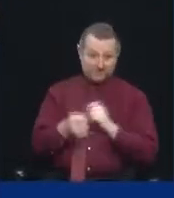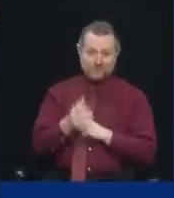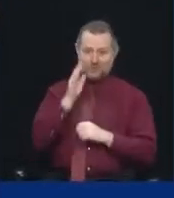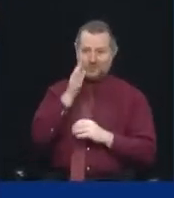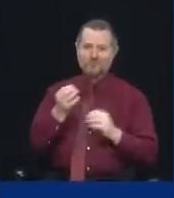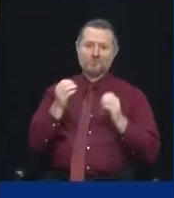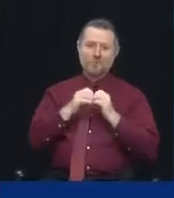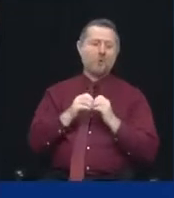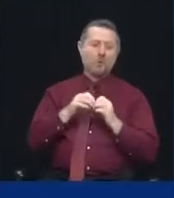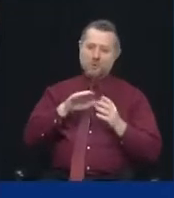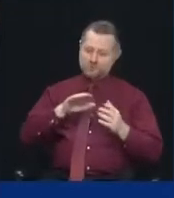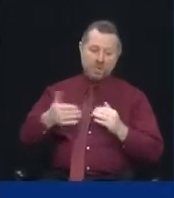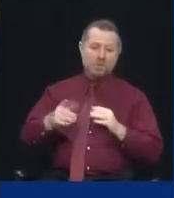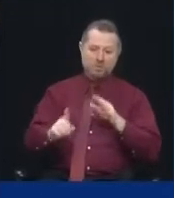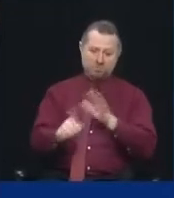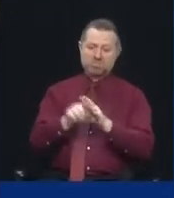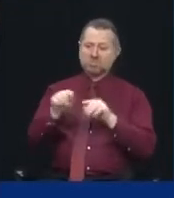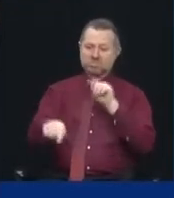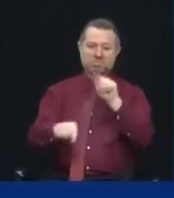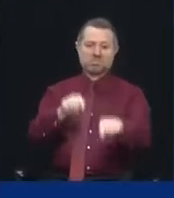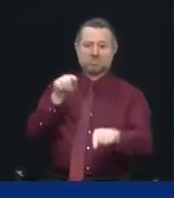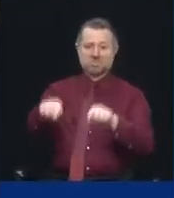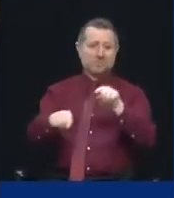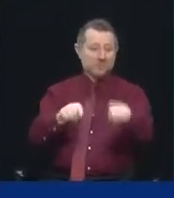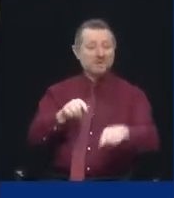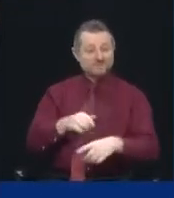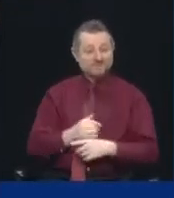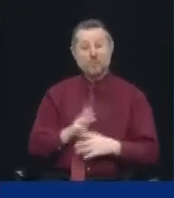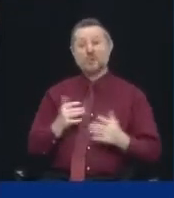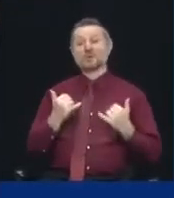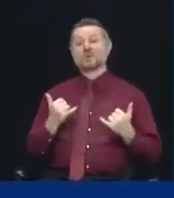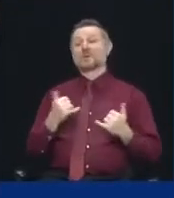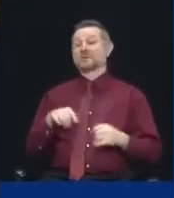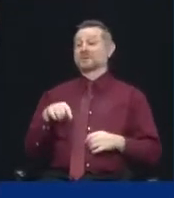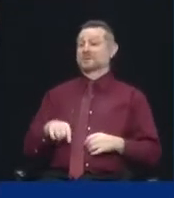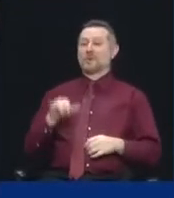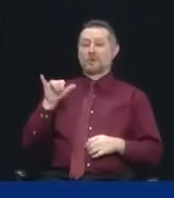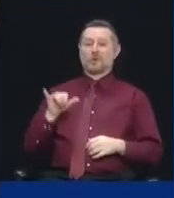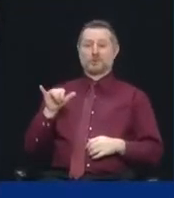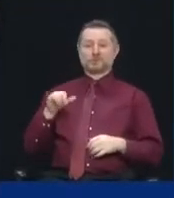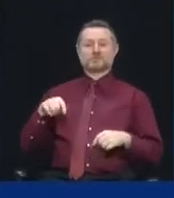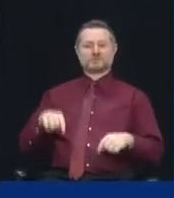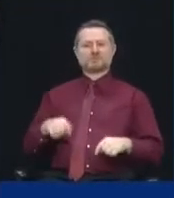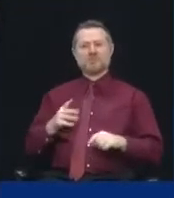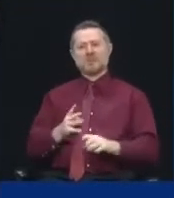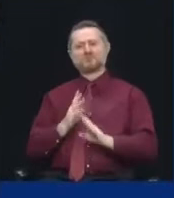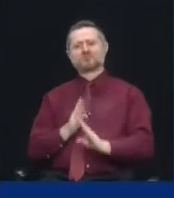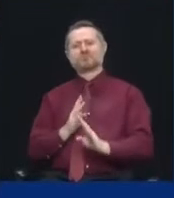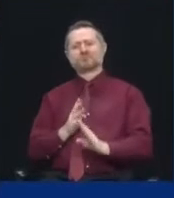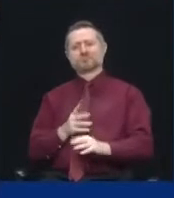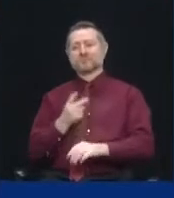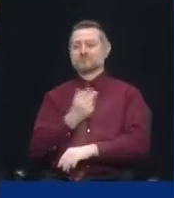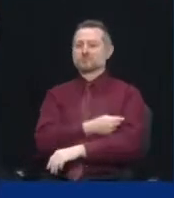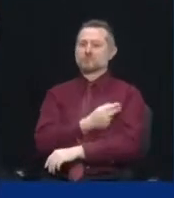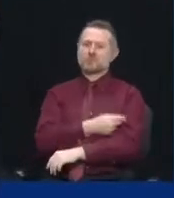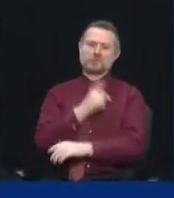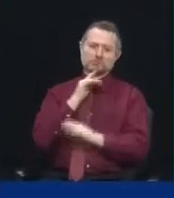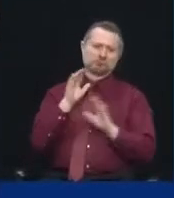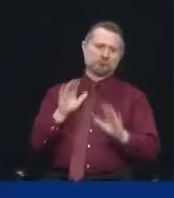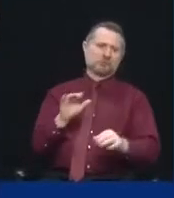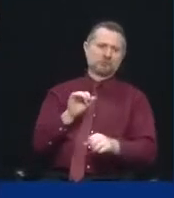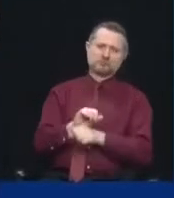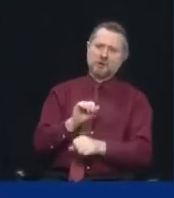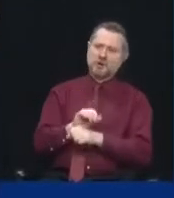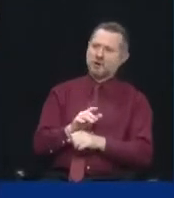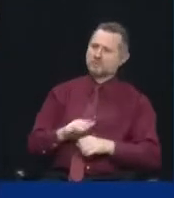mass vaccination site, which has done a really fantastic job. The mass vaccination sites are